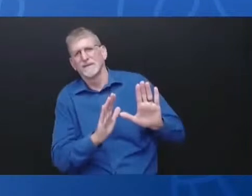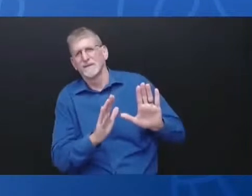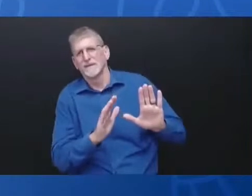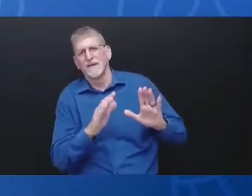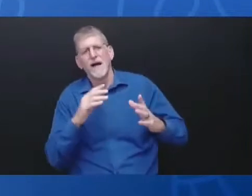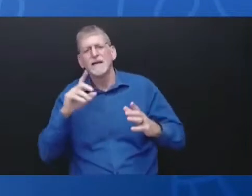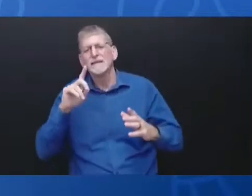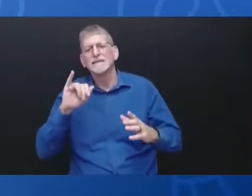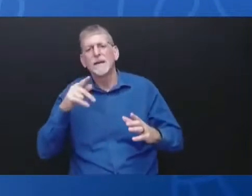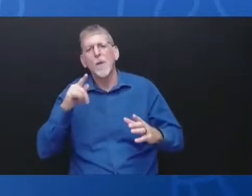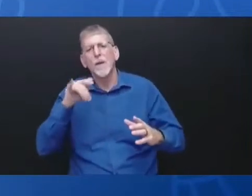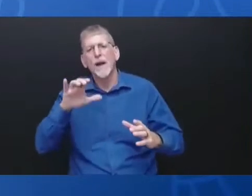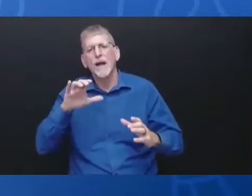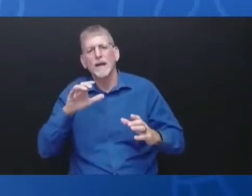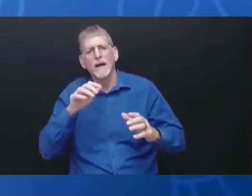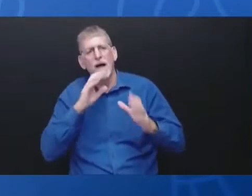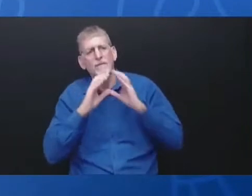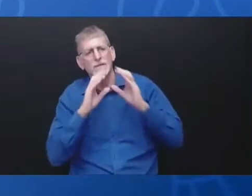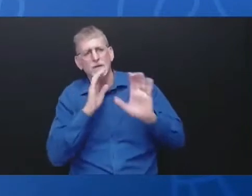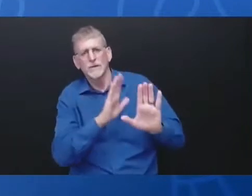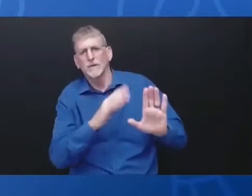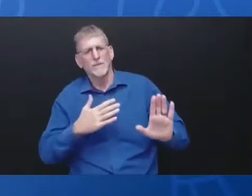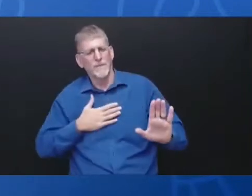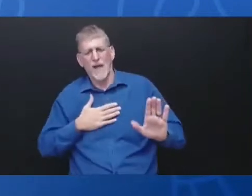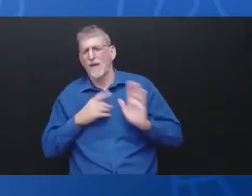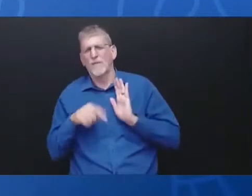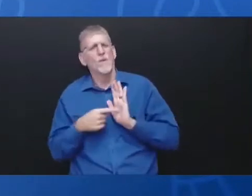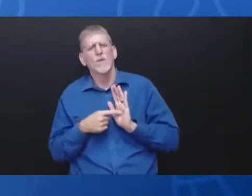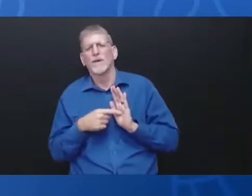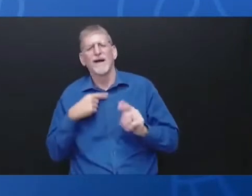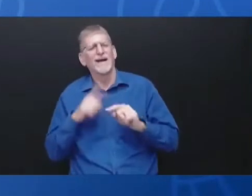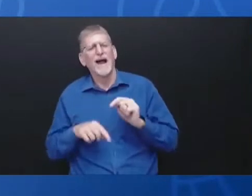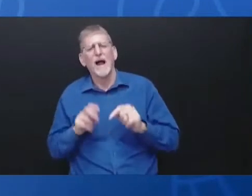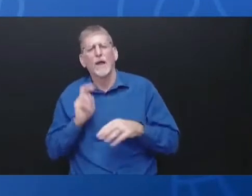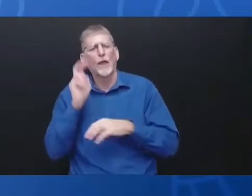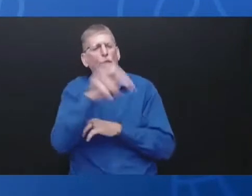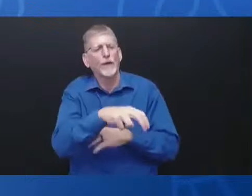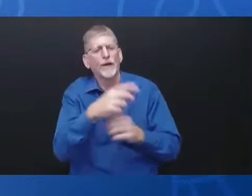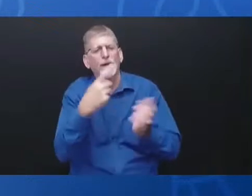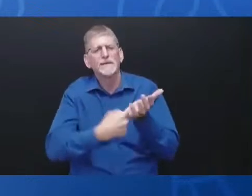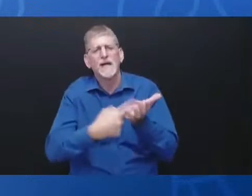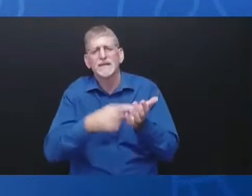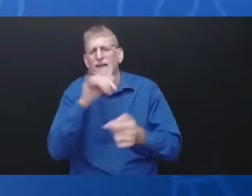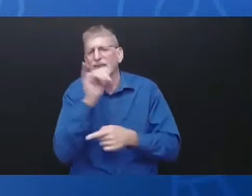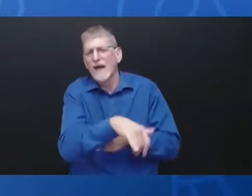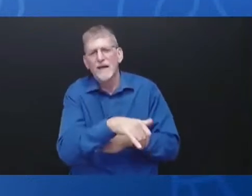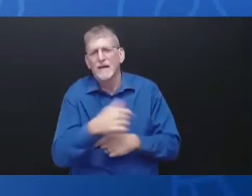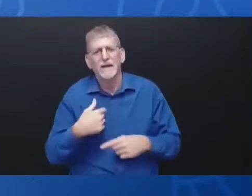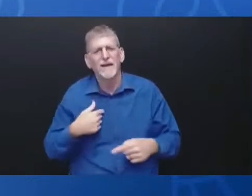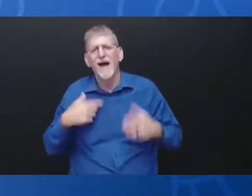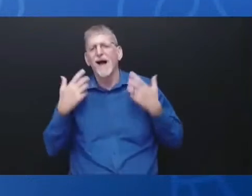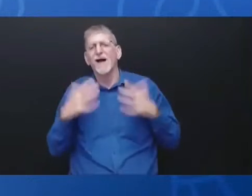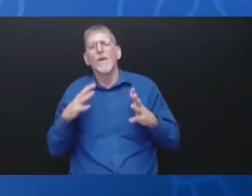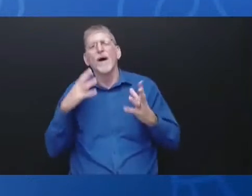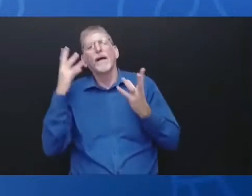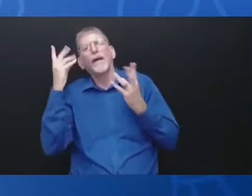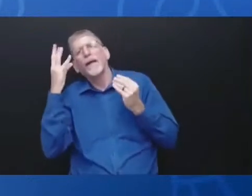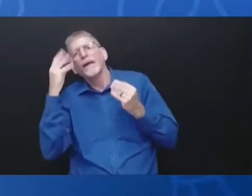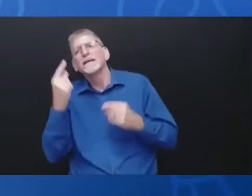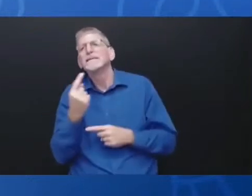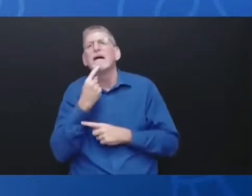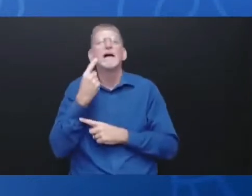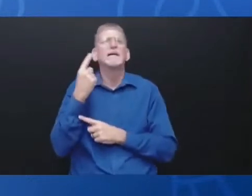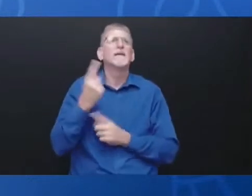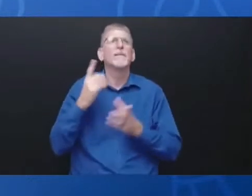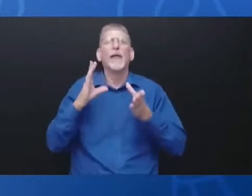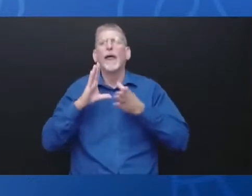clearly I can't speak on, or would I hypothesize about what might happen. So yes, yes, there you go. Yes, ma'am. Go